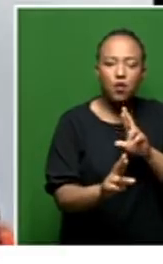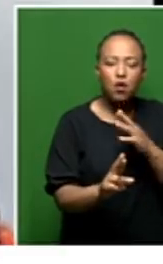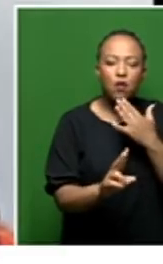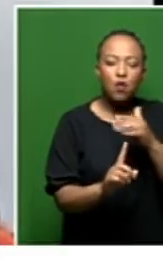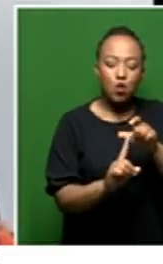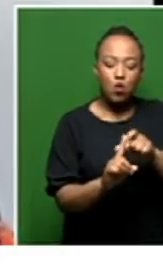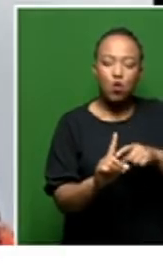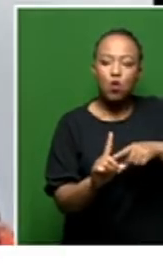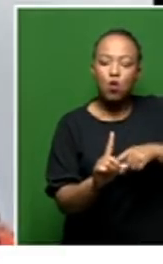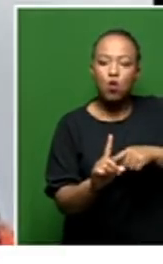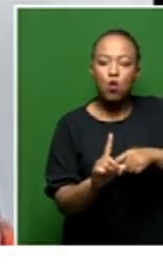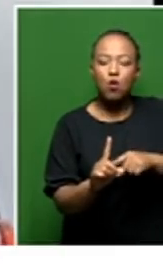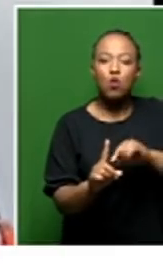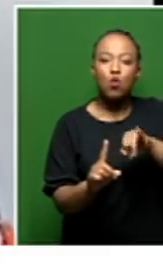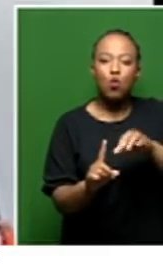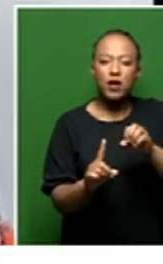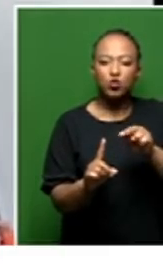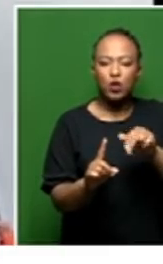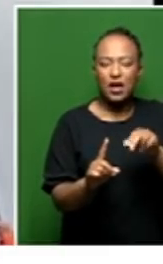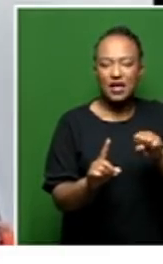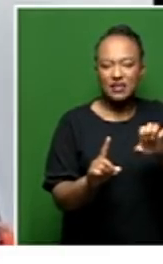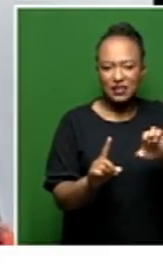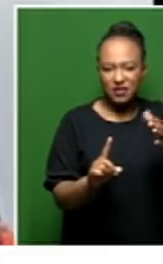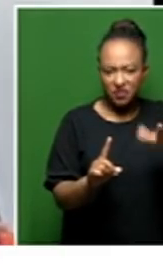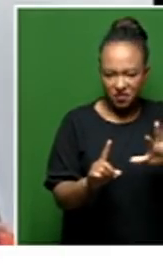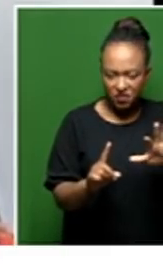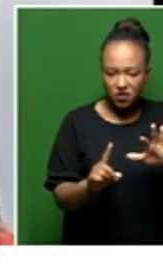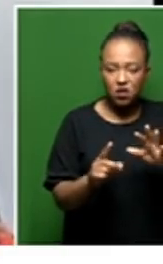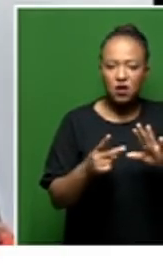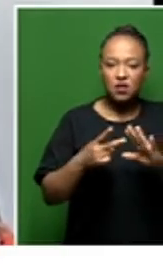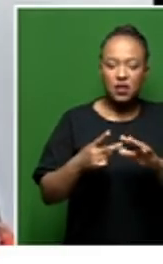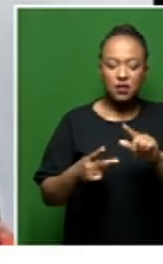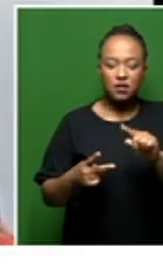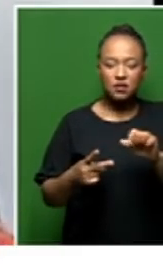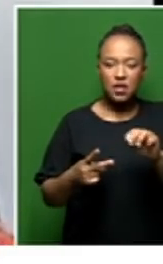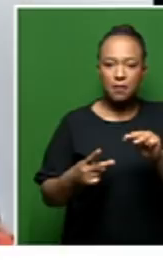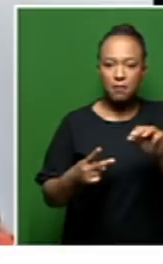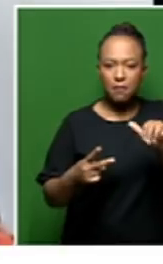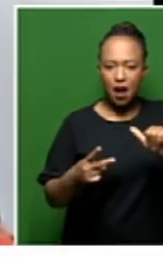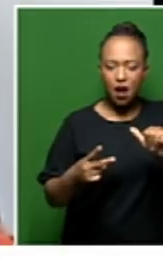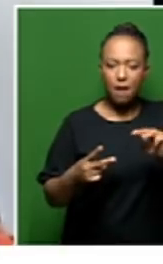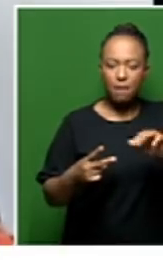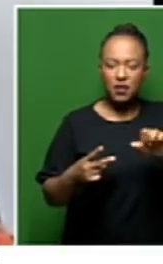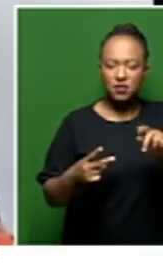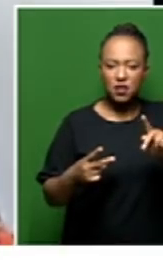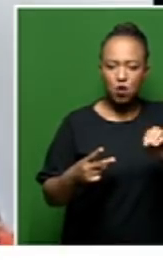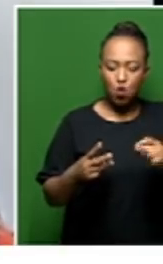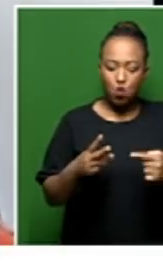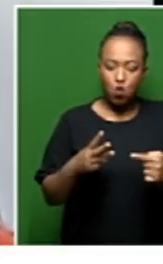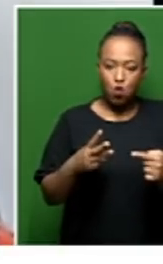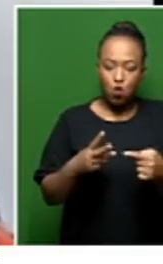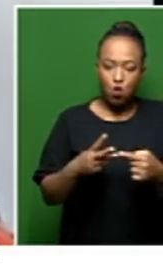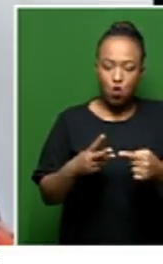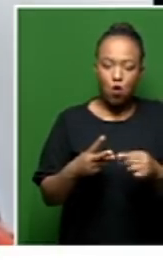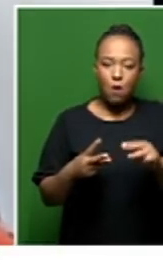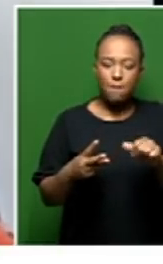SABC Jonas, and then followed by Temba Maseko, Vici Mentor,